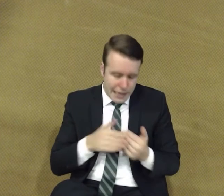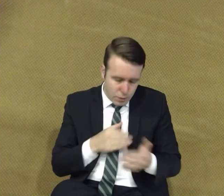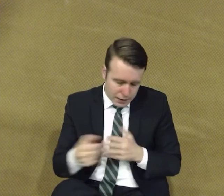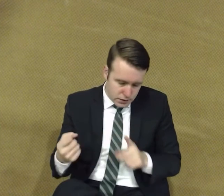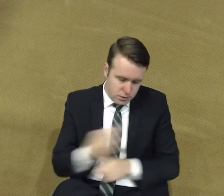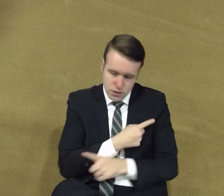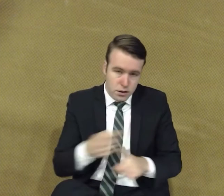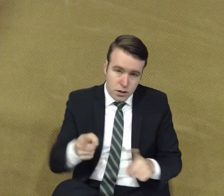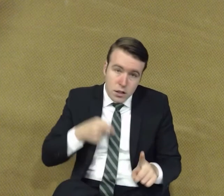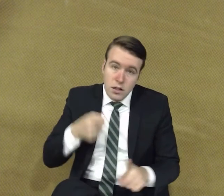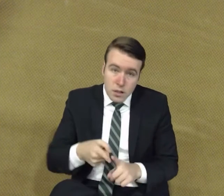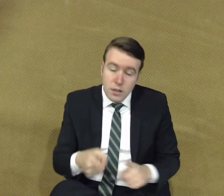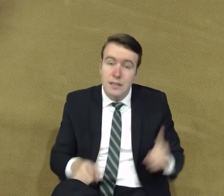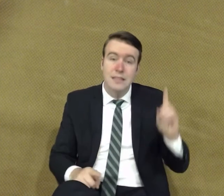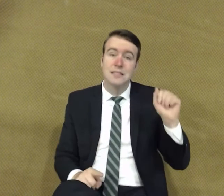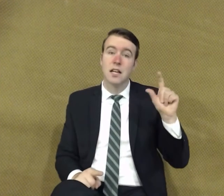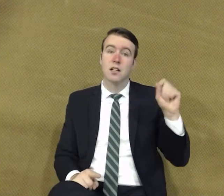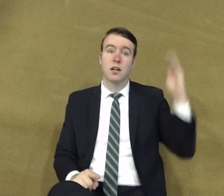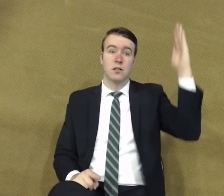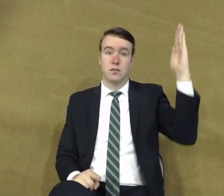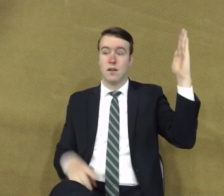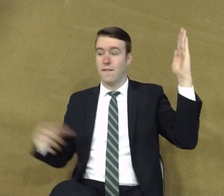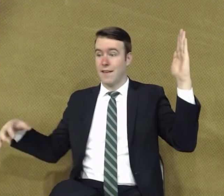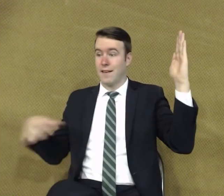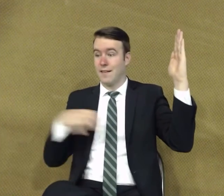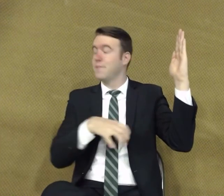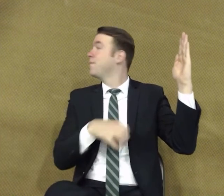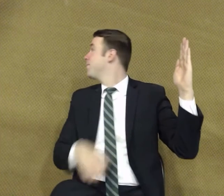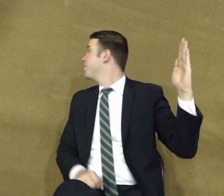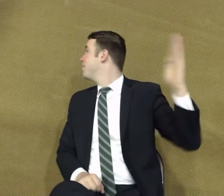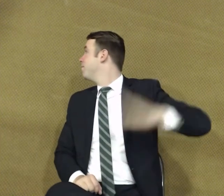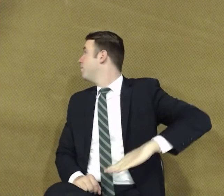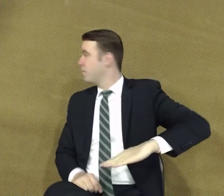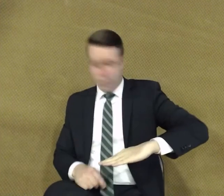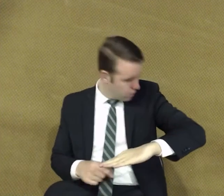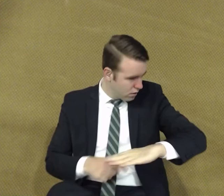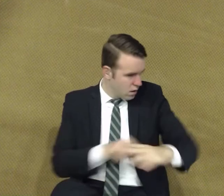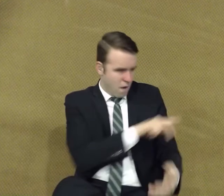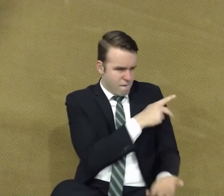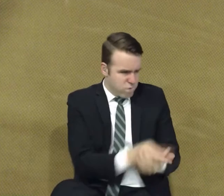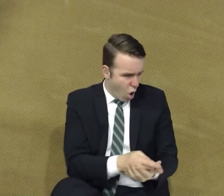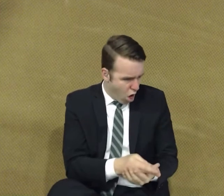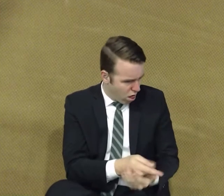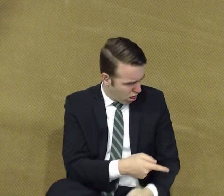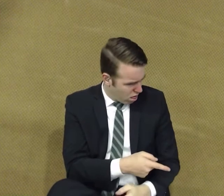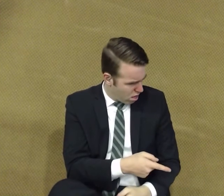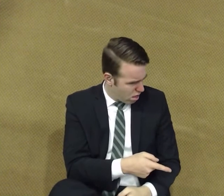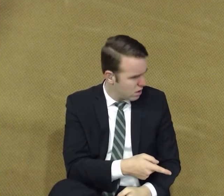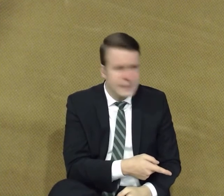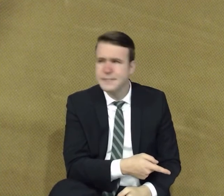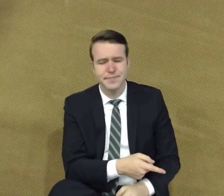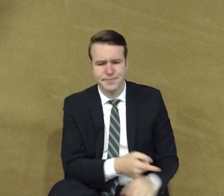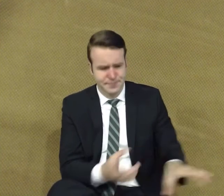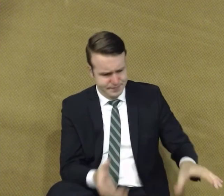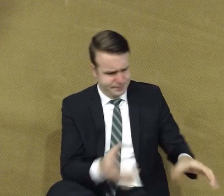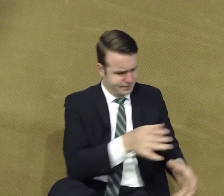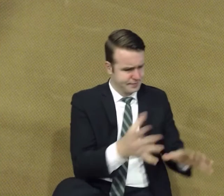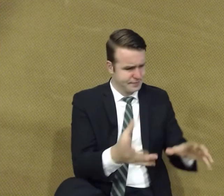in the next morning, and Dagon was fallen over next to the Ark of the Covenant. So they set Dagon back